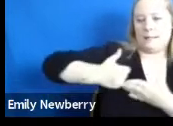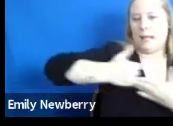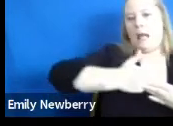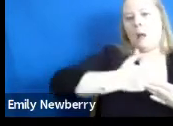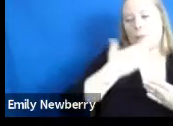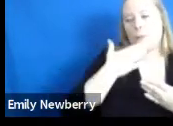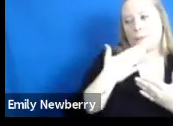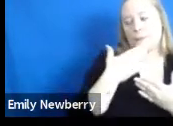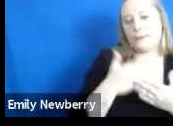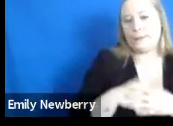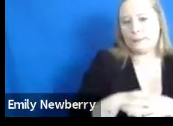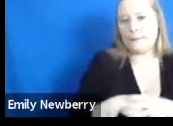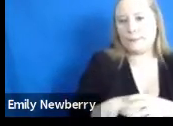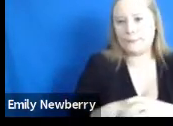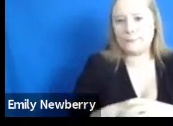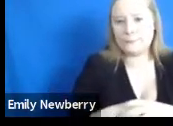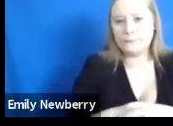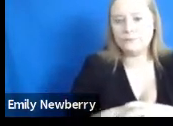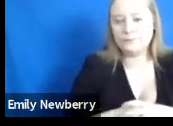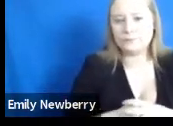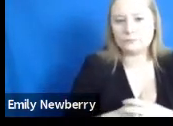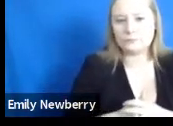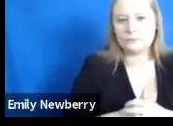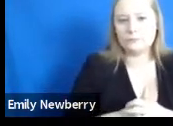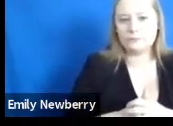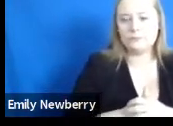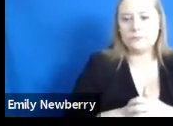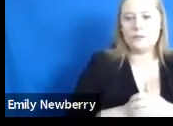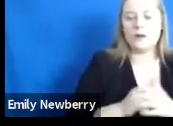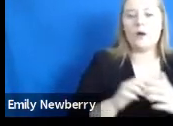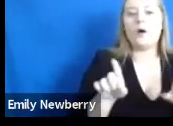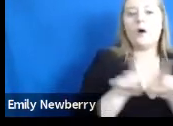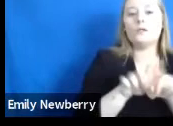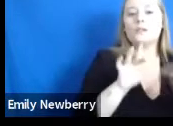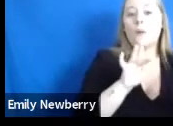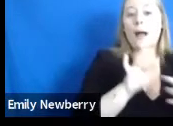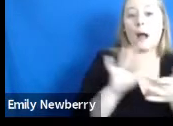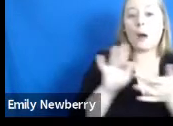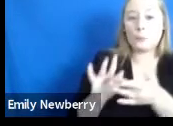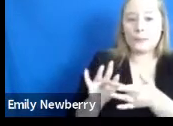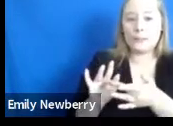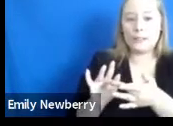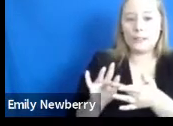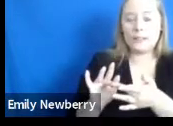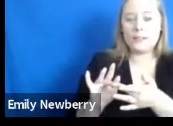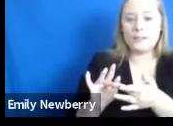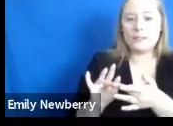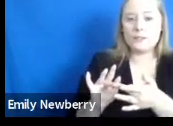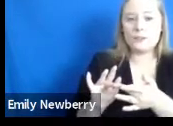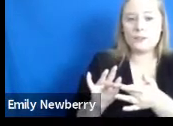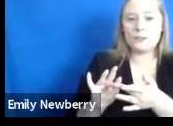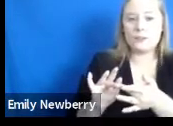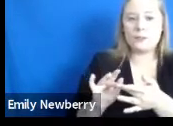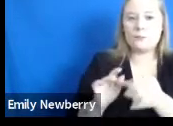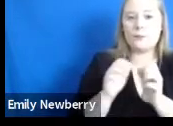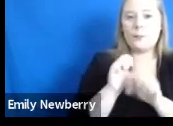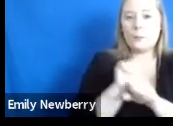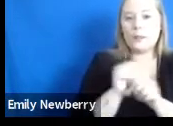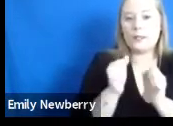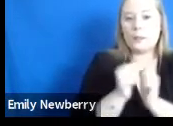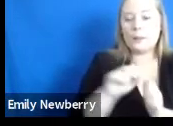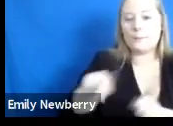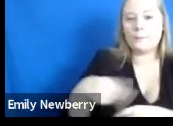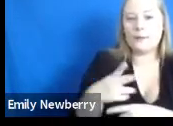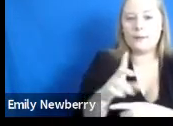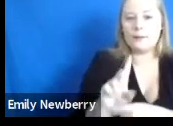Kharagpur in India. For outreach, we have been doing with Dr. Carletta Chief and Steve